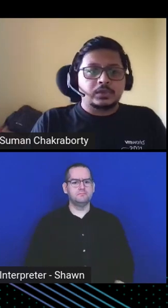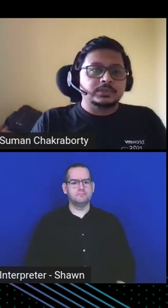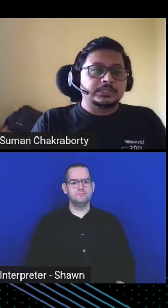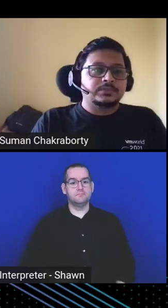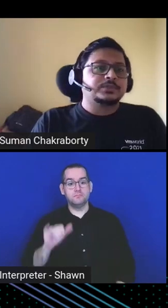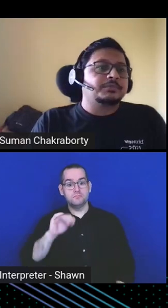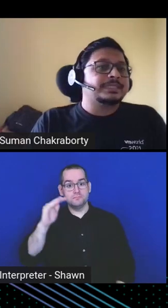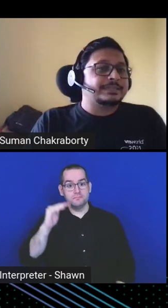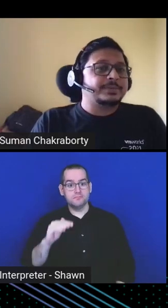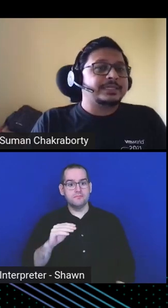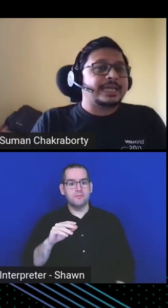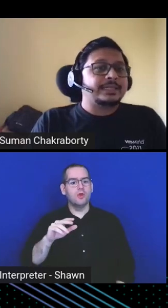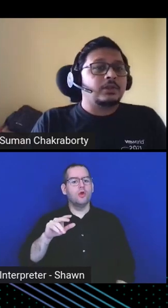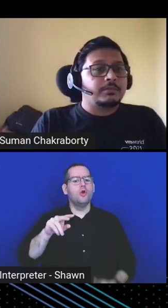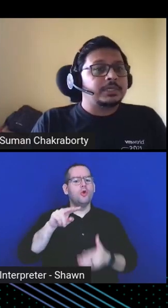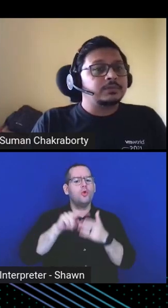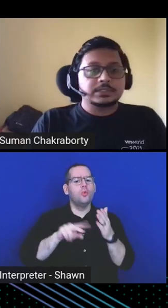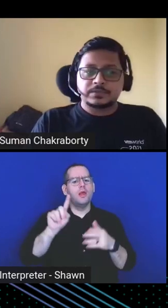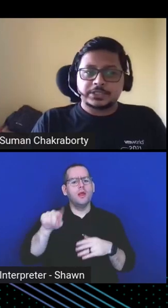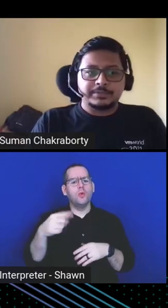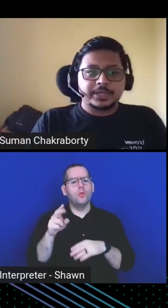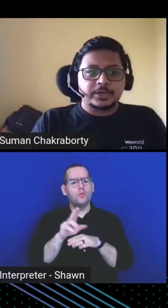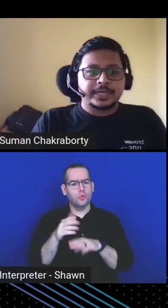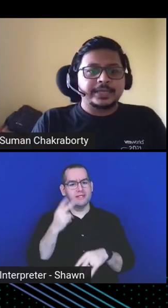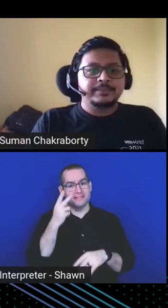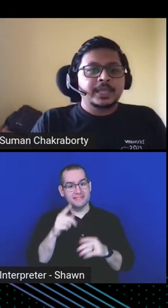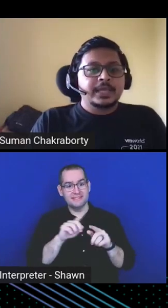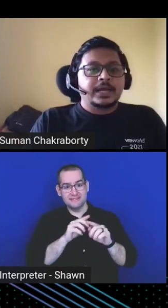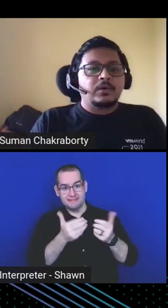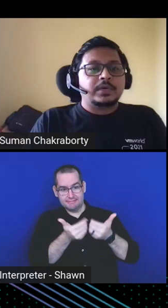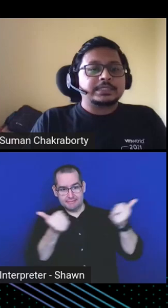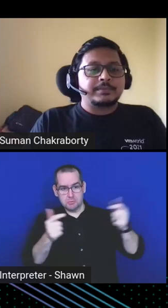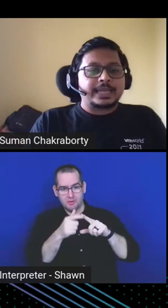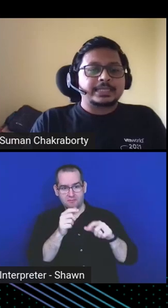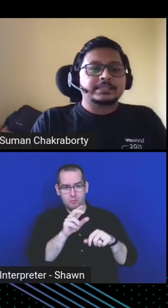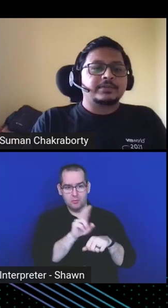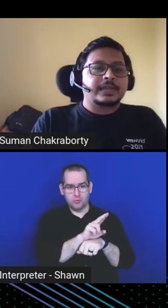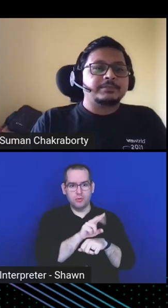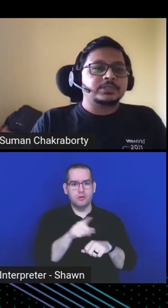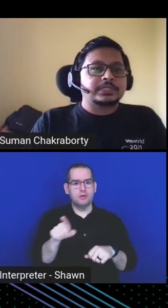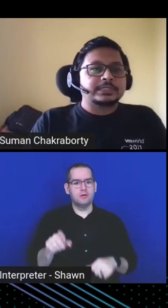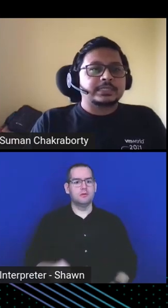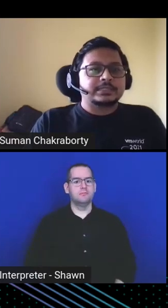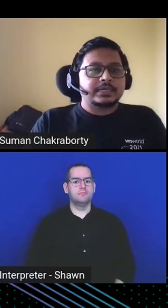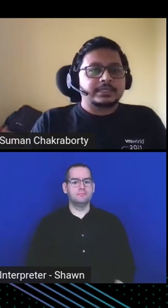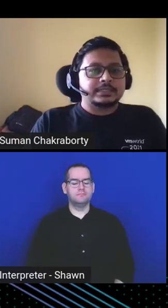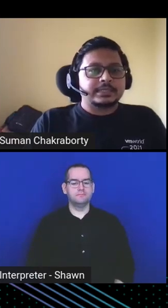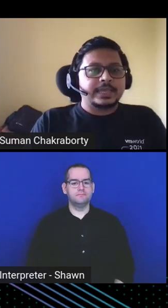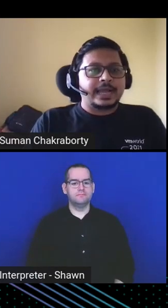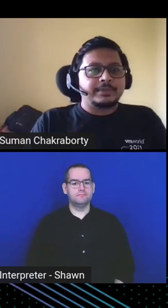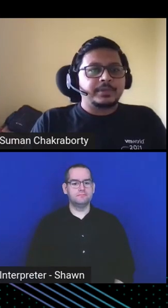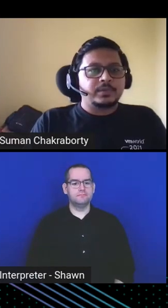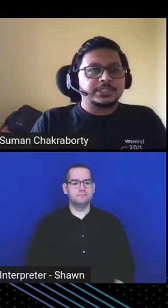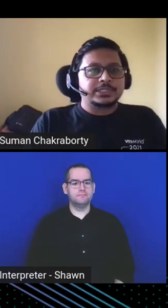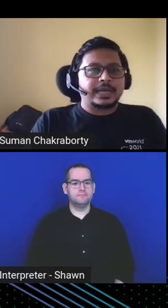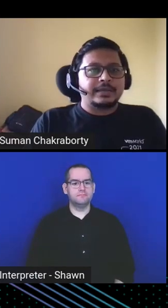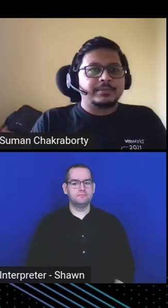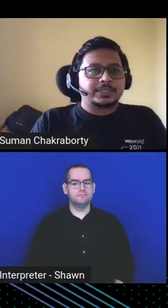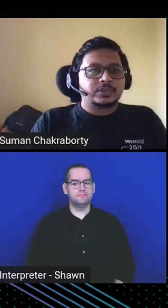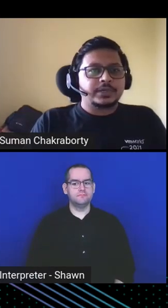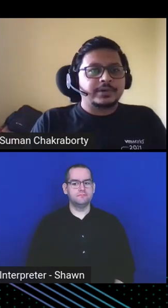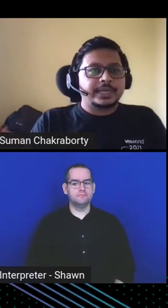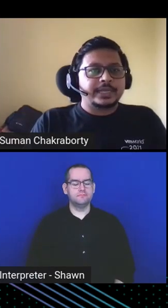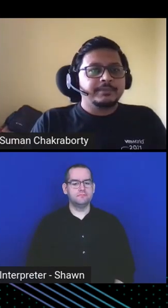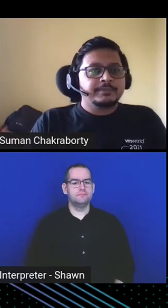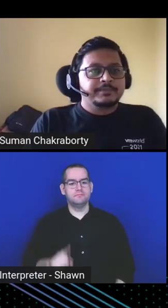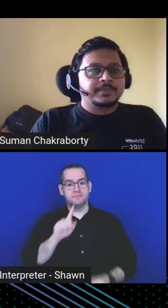read-only users, which would be separate than the normal users, which I'll be creating. What is the backend server IP? So these are the IP which I am